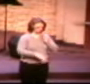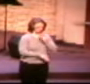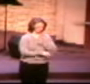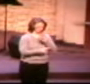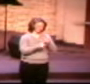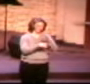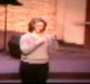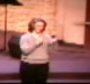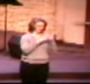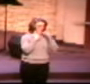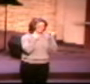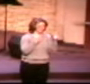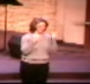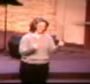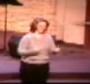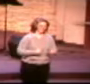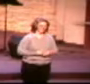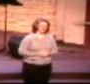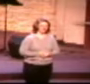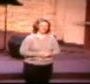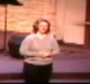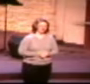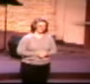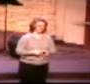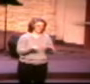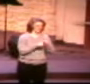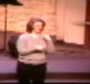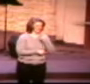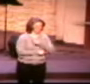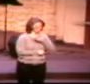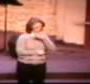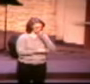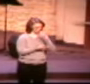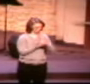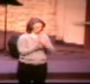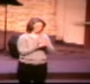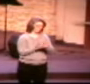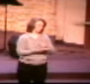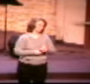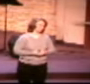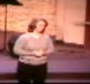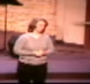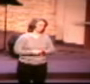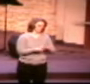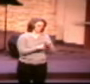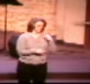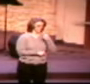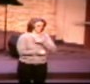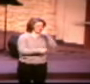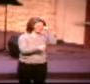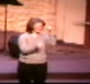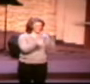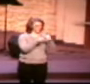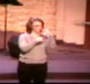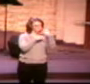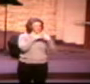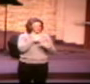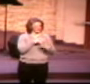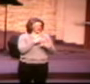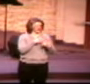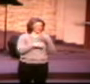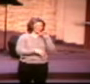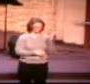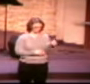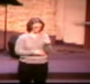all sin. So as we take this cup, as we remember that blood